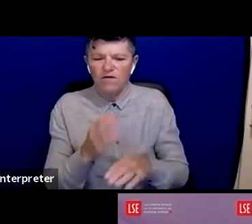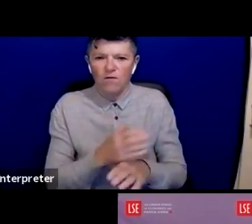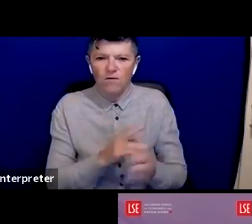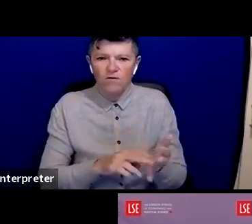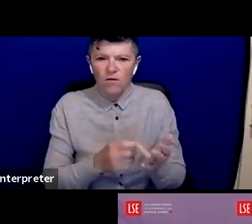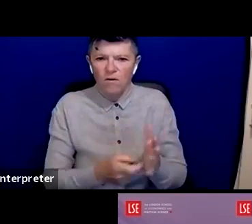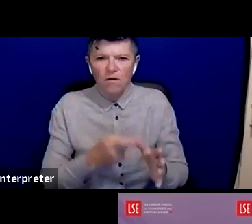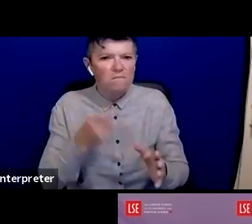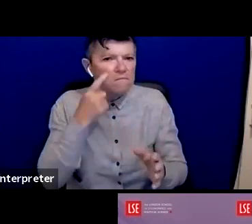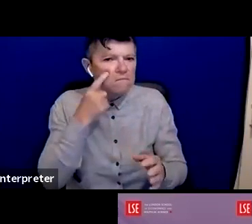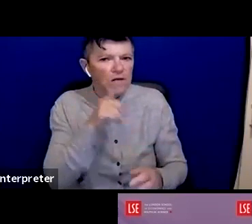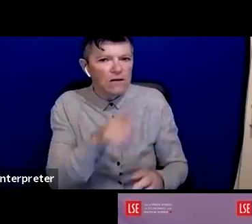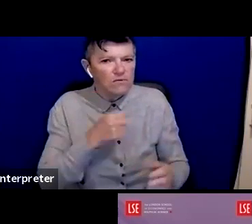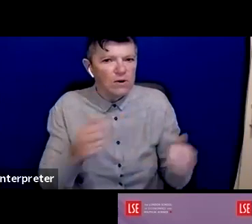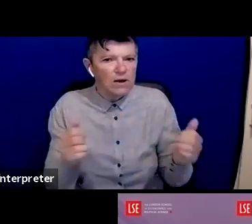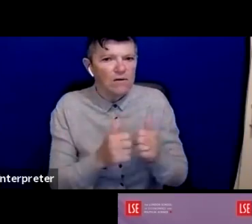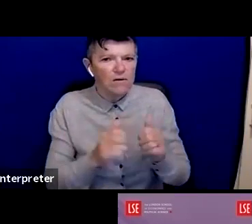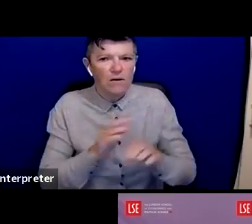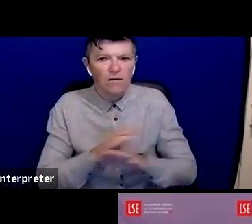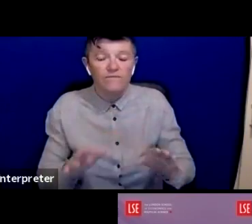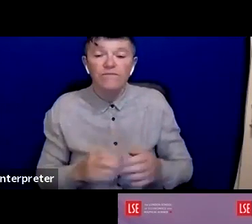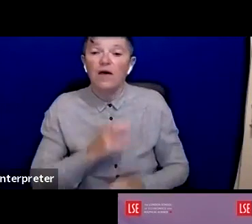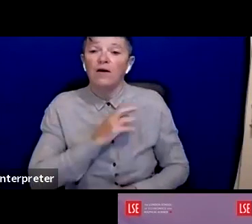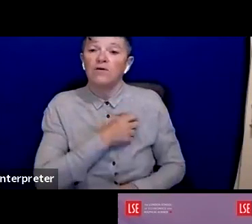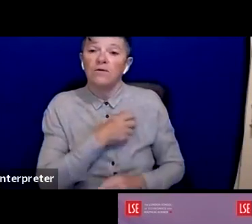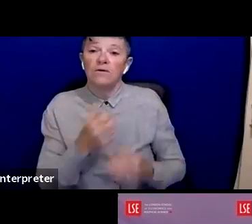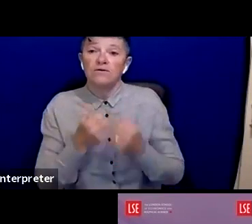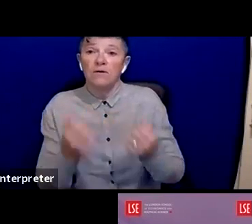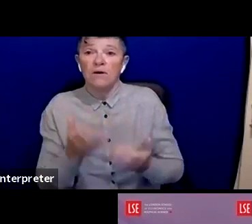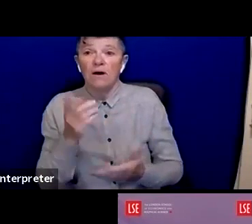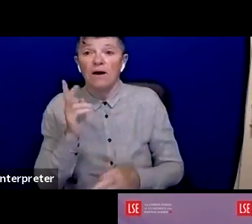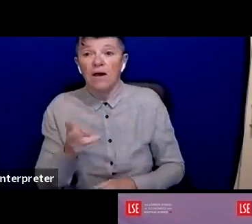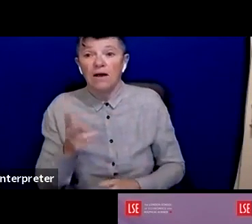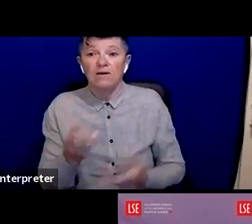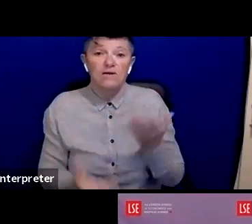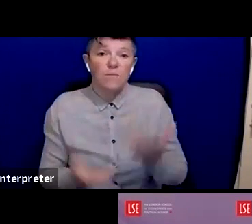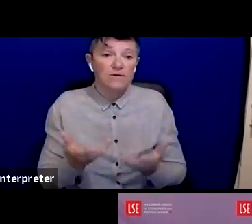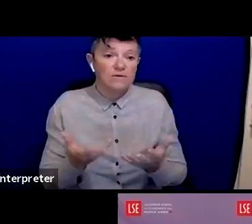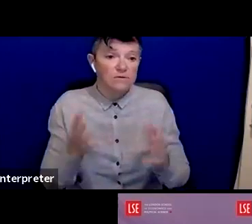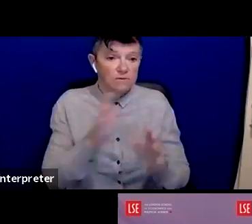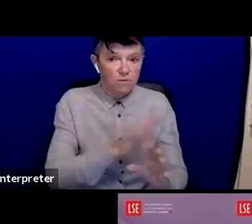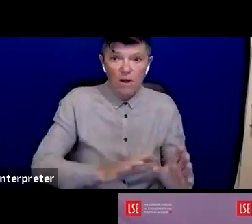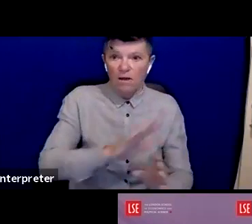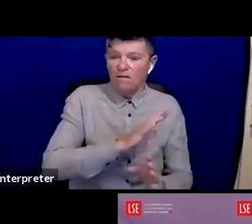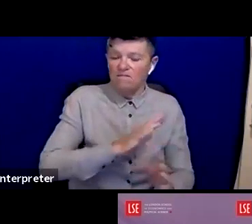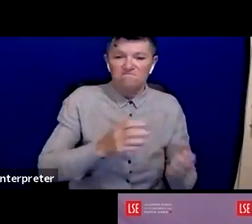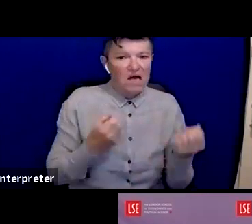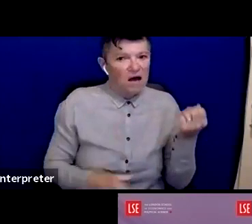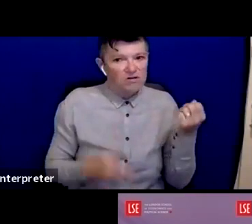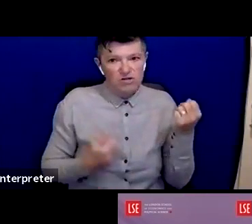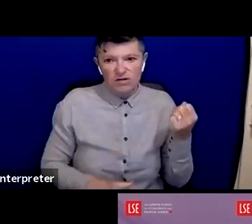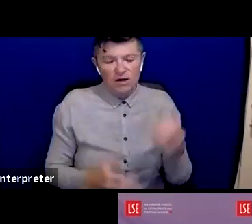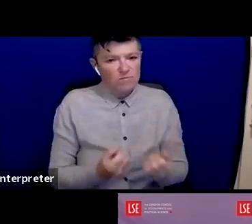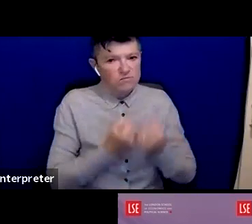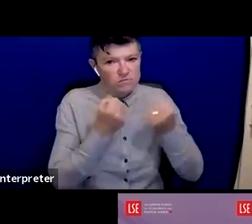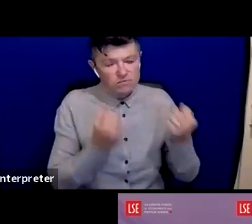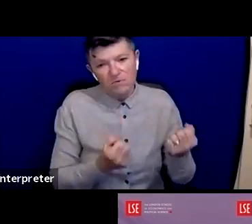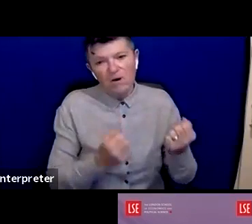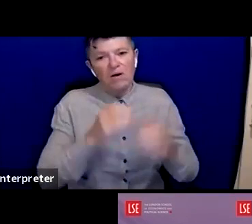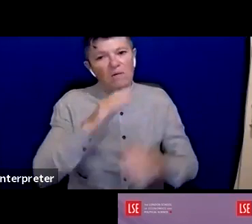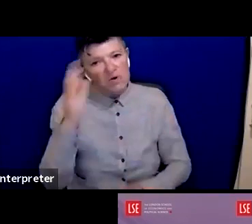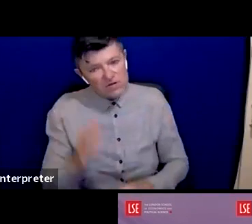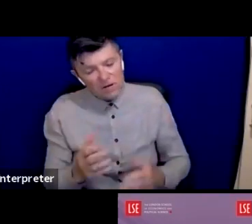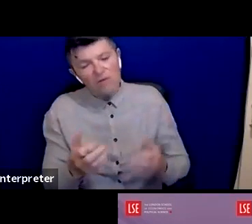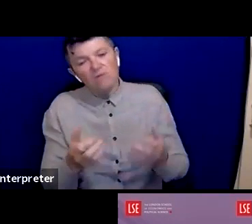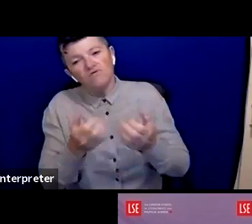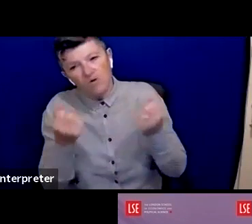Unions, are unions strong? Well, again, it depends where you look. Unions are very strong in Argentina. They're somewhat strong in Brazil. They're not very strong